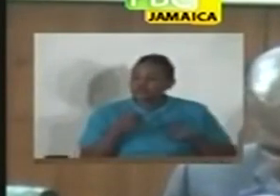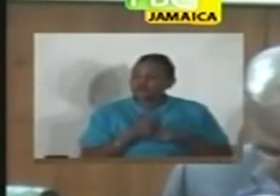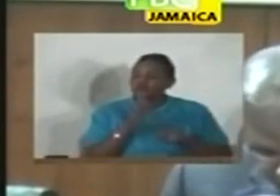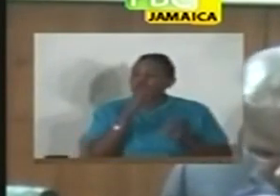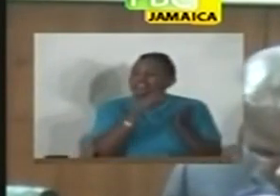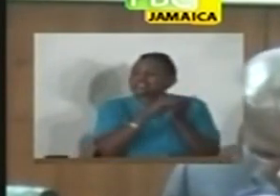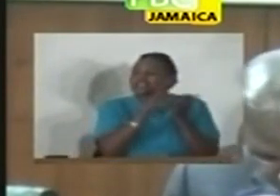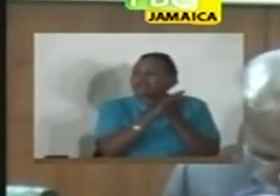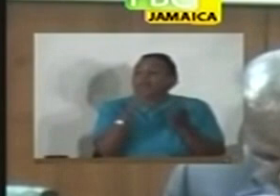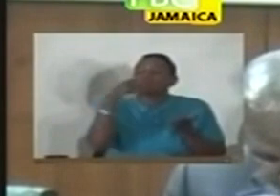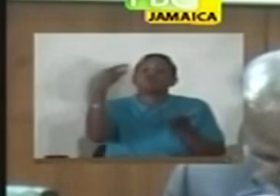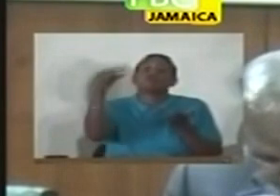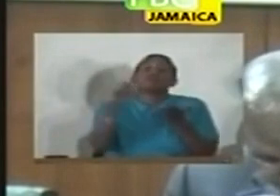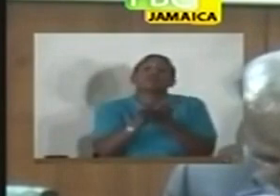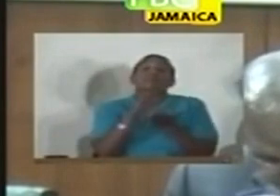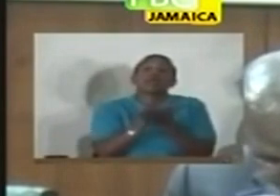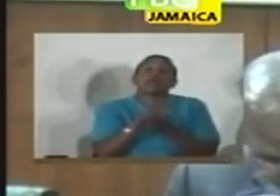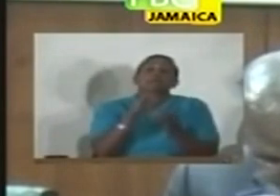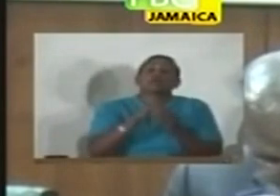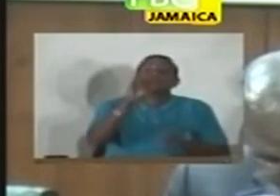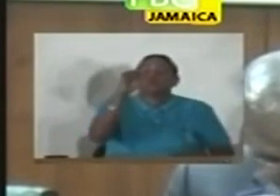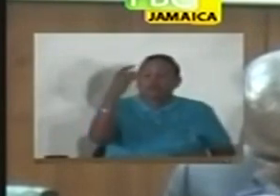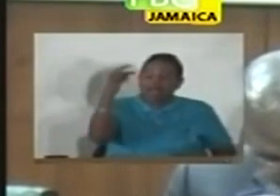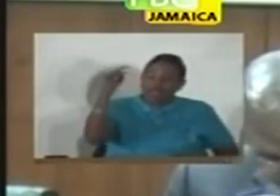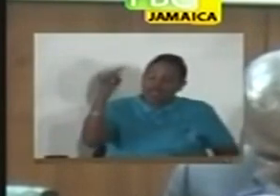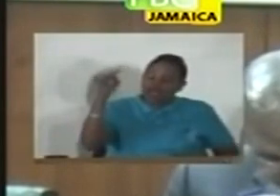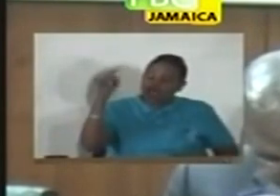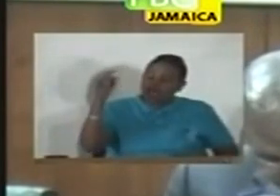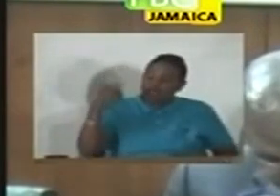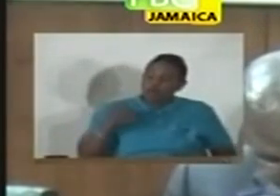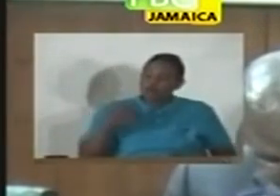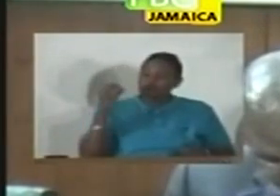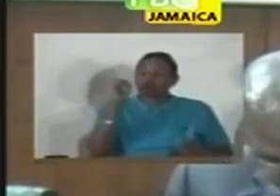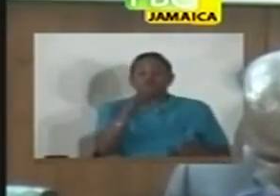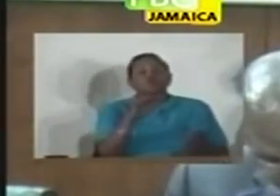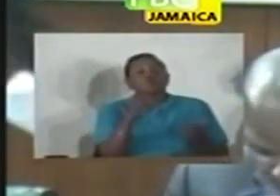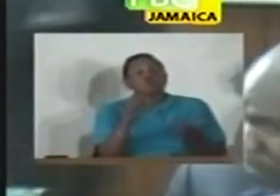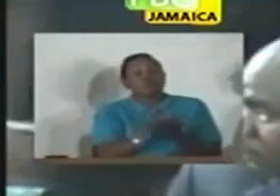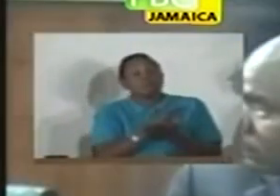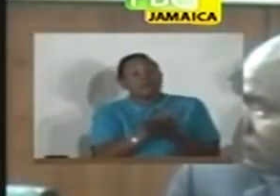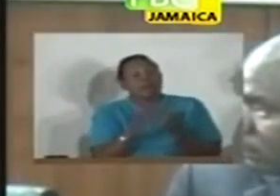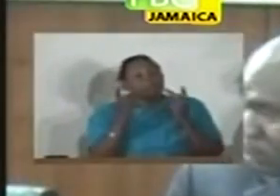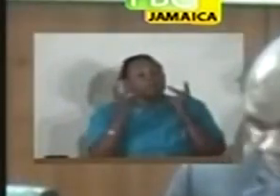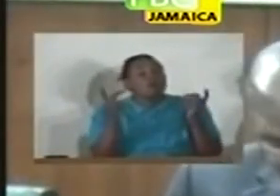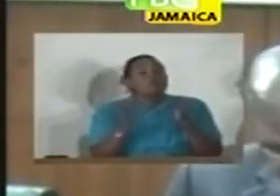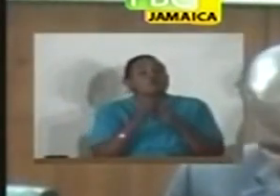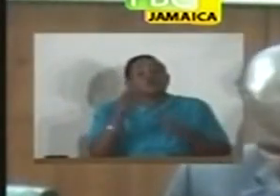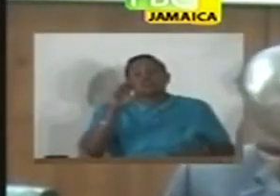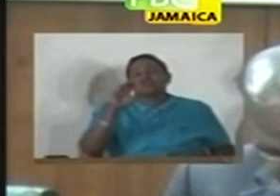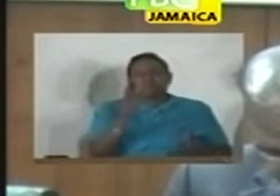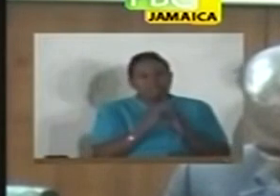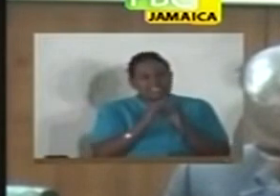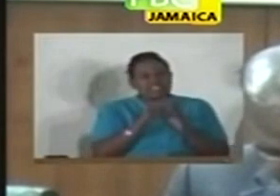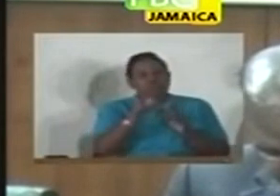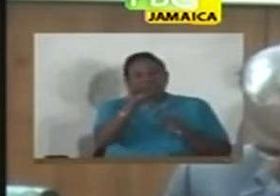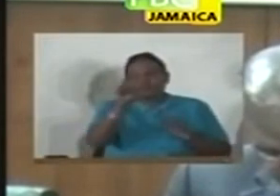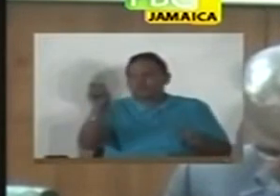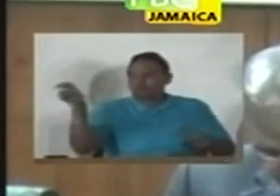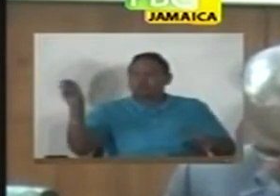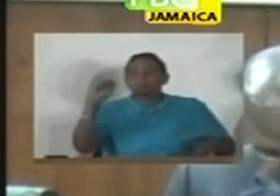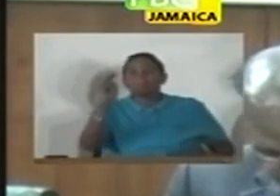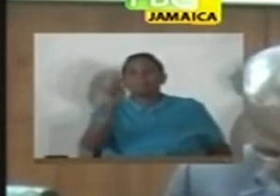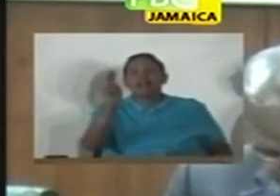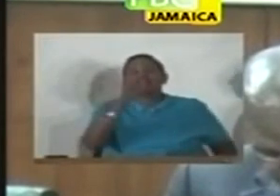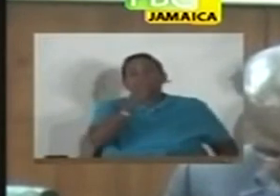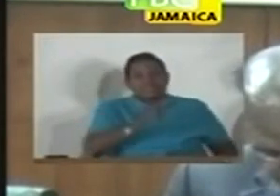tabling of a green paper in 2018. We took the green paper to the public with regional town hall meetings in Mandeville and the corporate